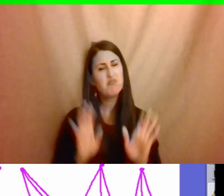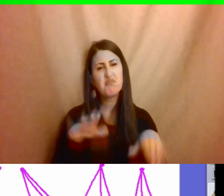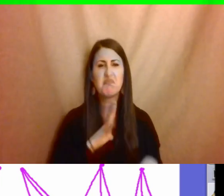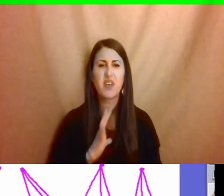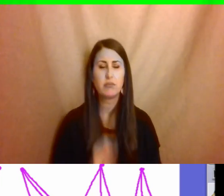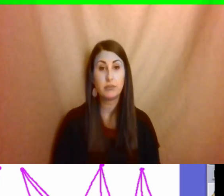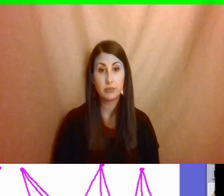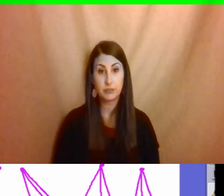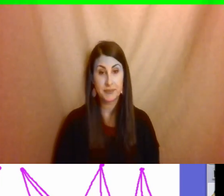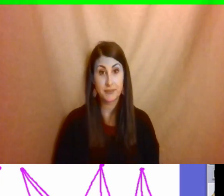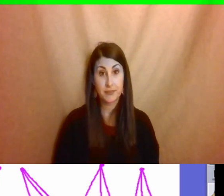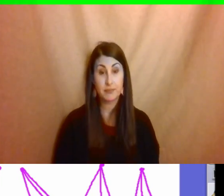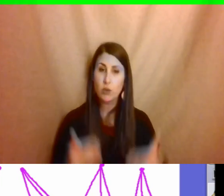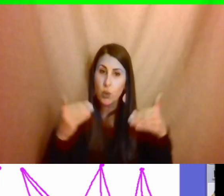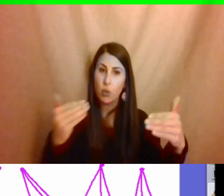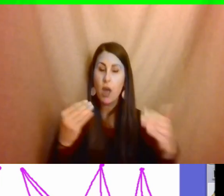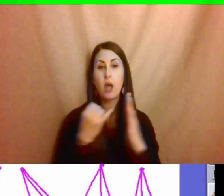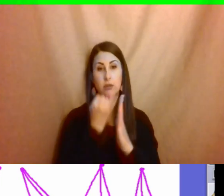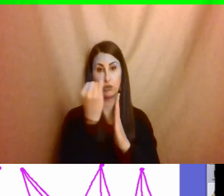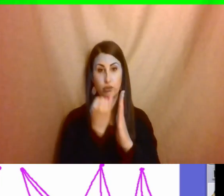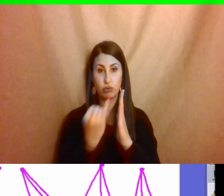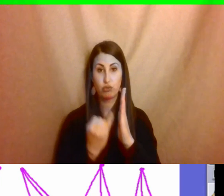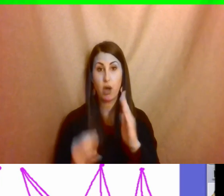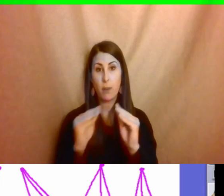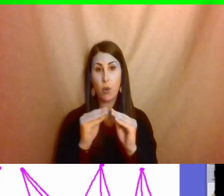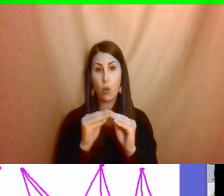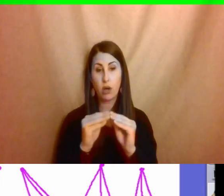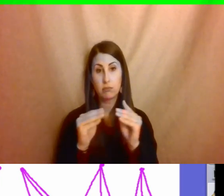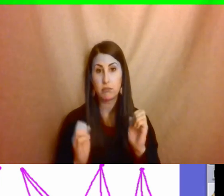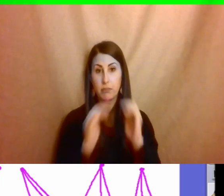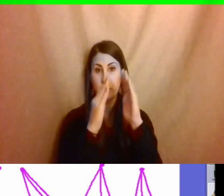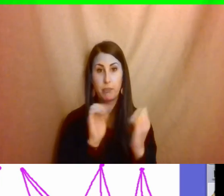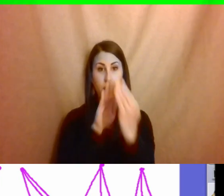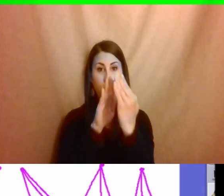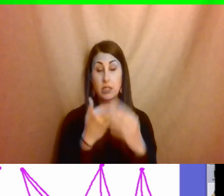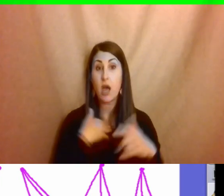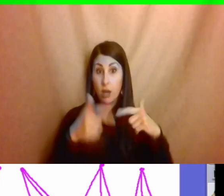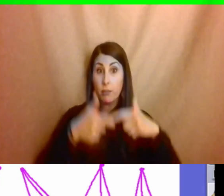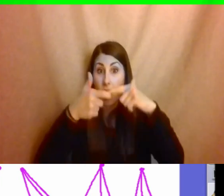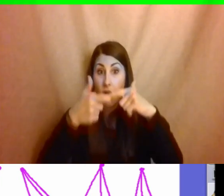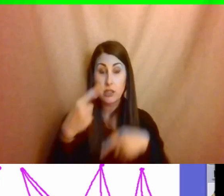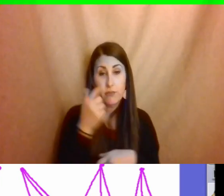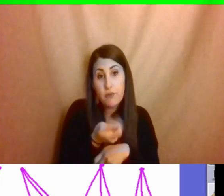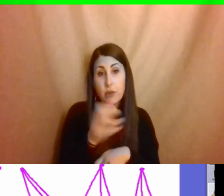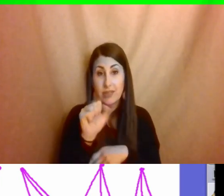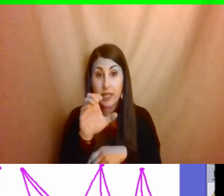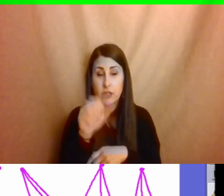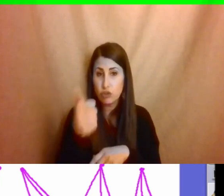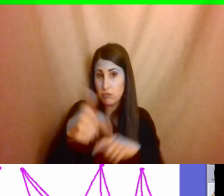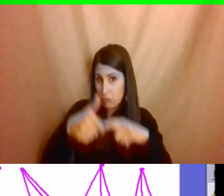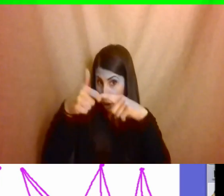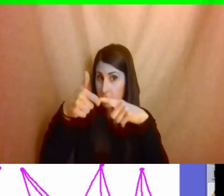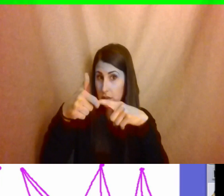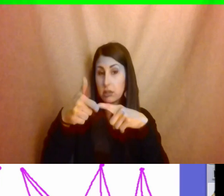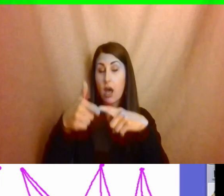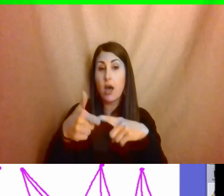these. I'll pause this for 5 seconds. Pause this, and then I'll come back. Sorry, I'm saying it wrong. Go ahead